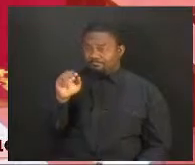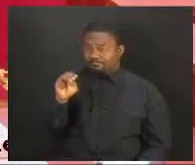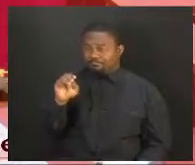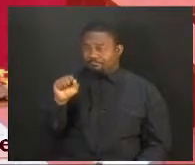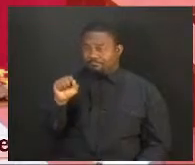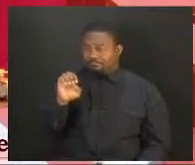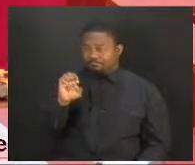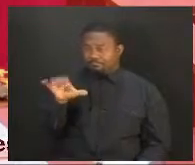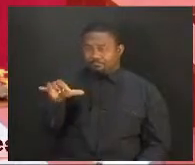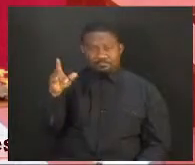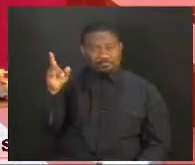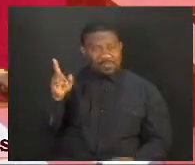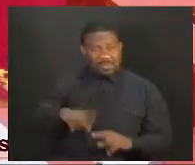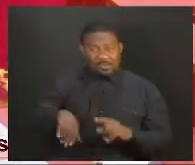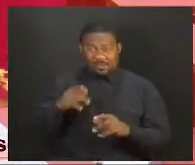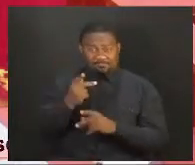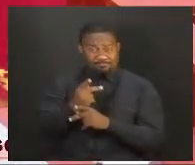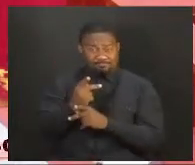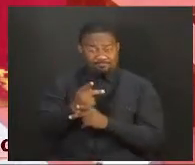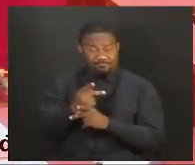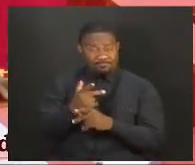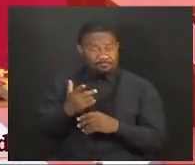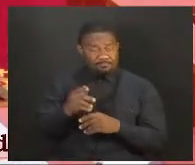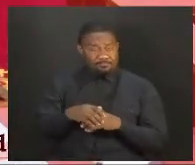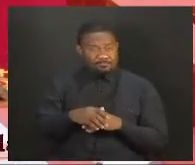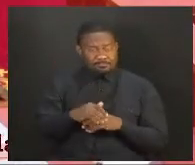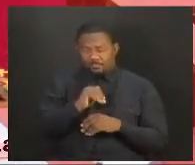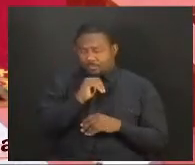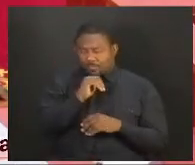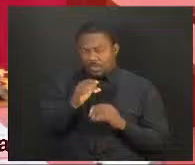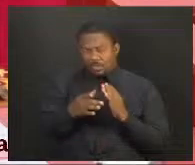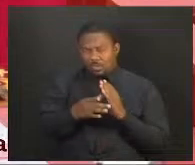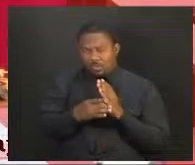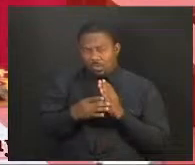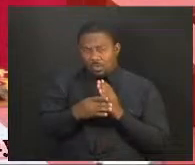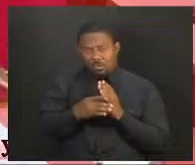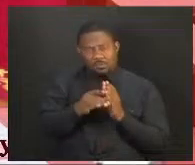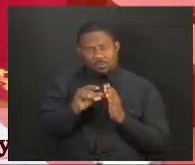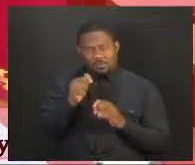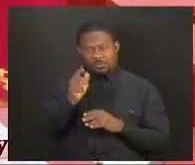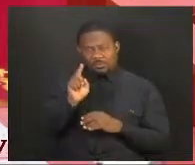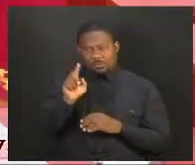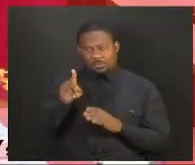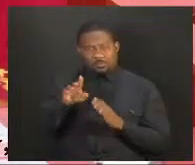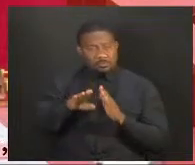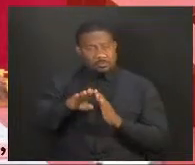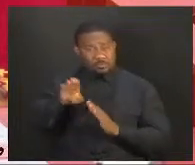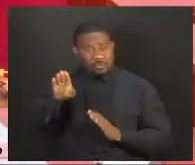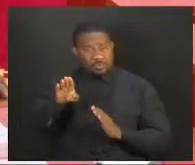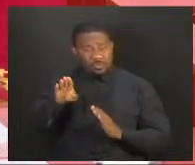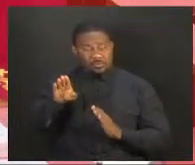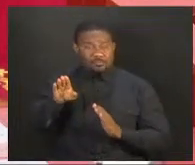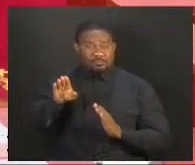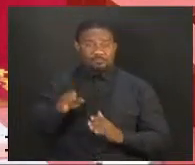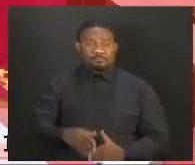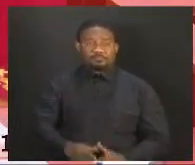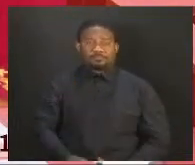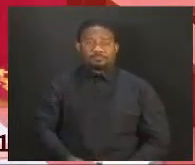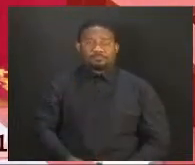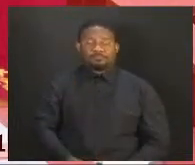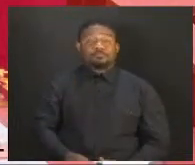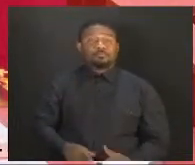Mr. Speaker, non-oil GDP growth. Mr. Speaker, the non-oil GDP grew